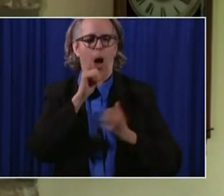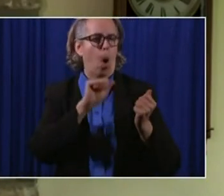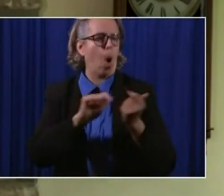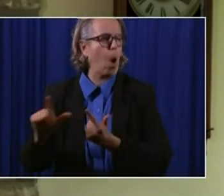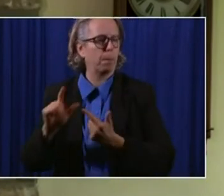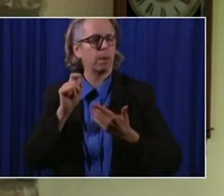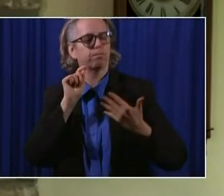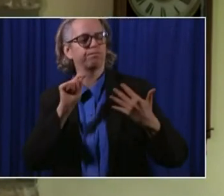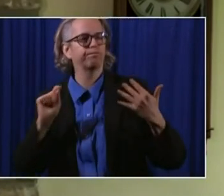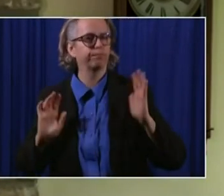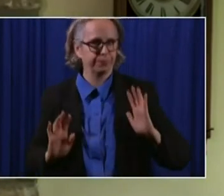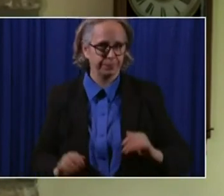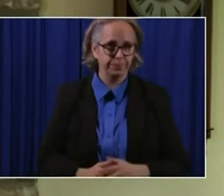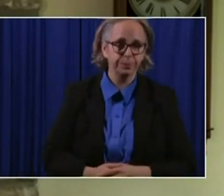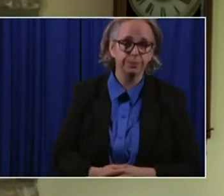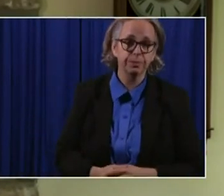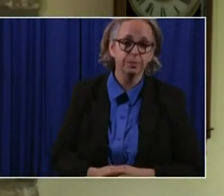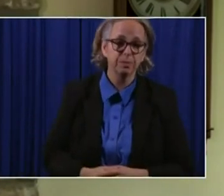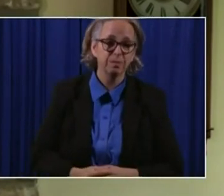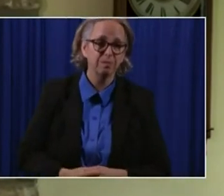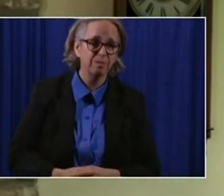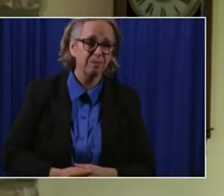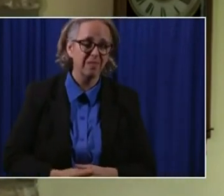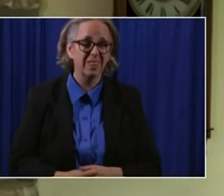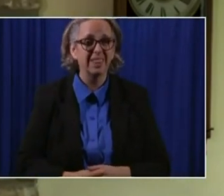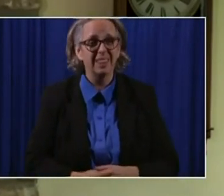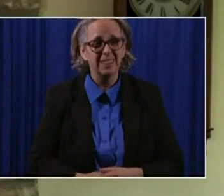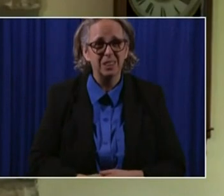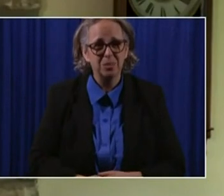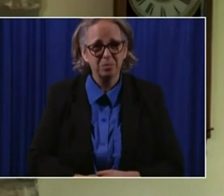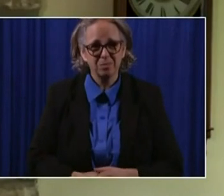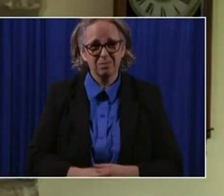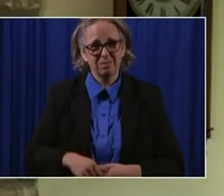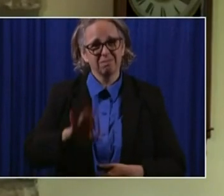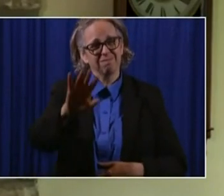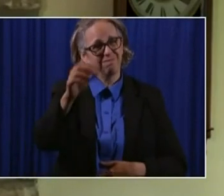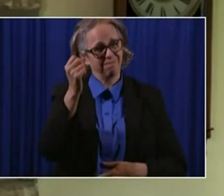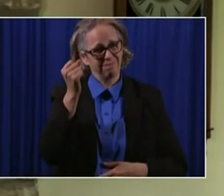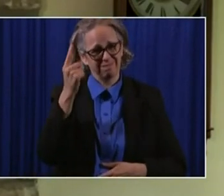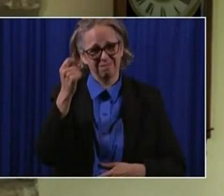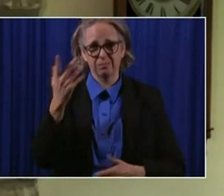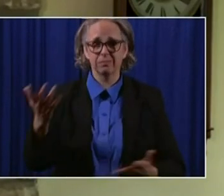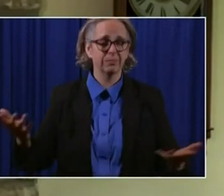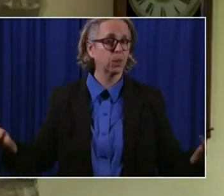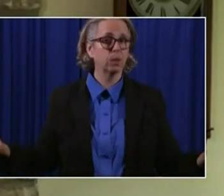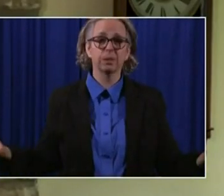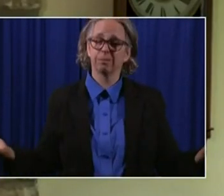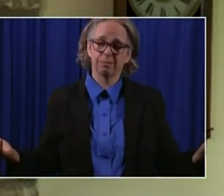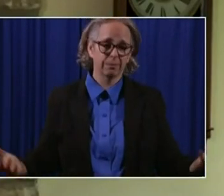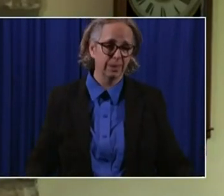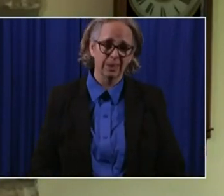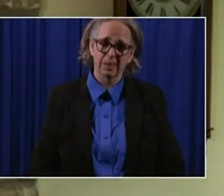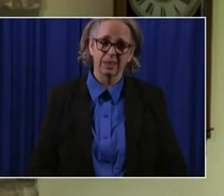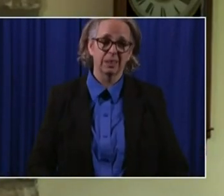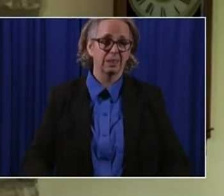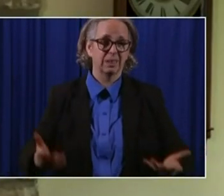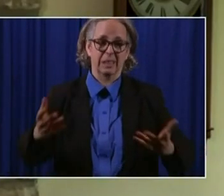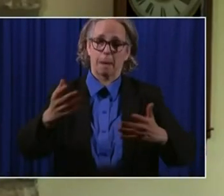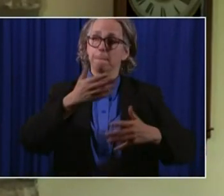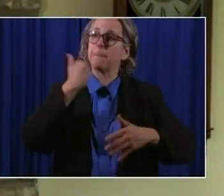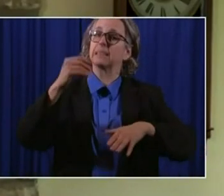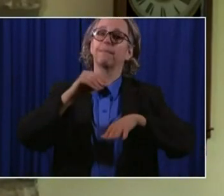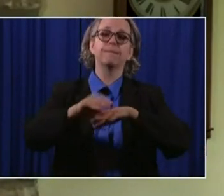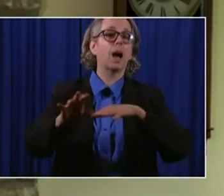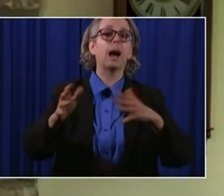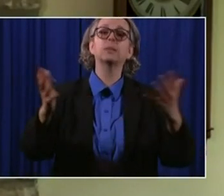how we can provide the best advice to how sports